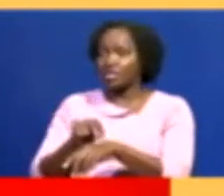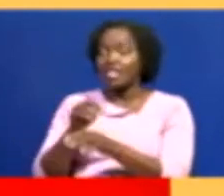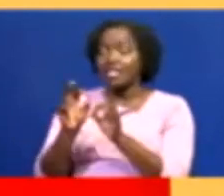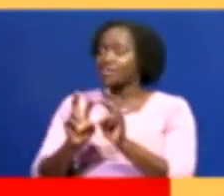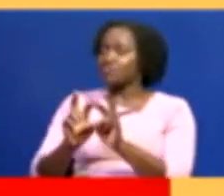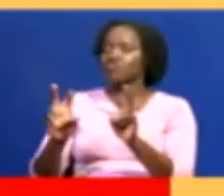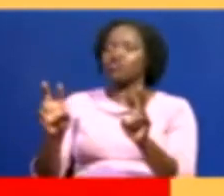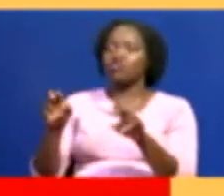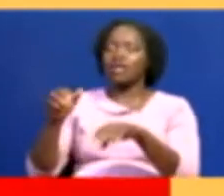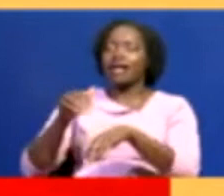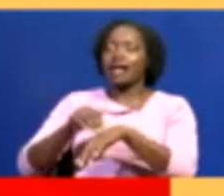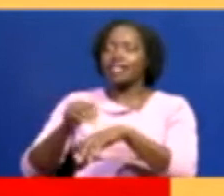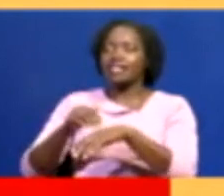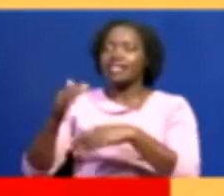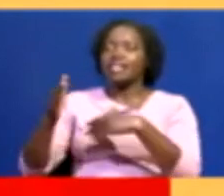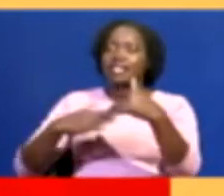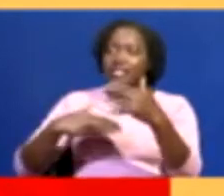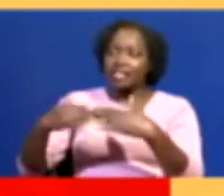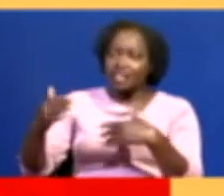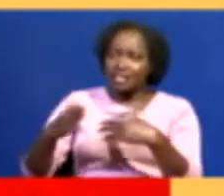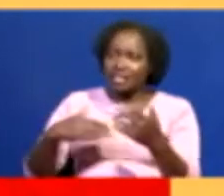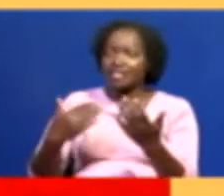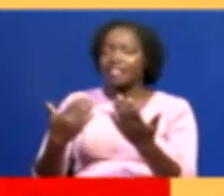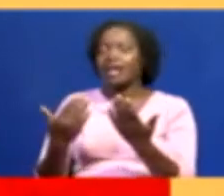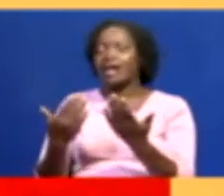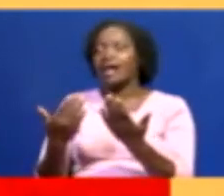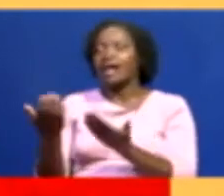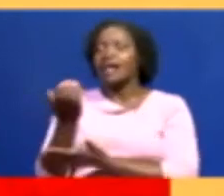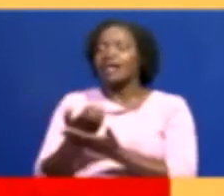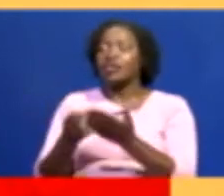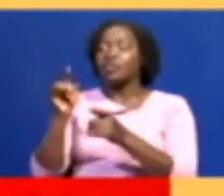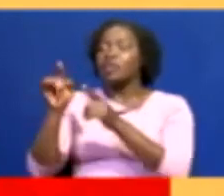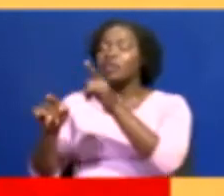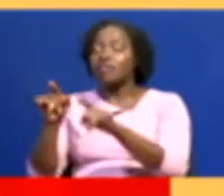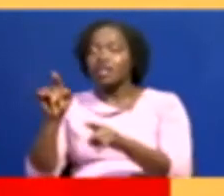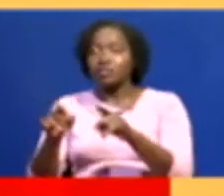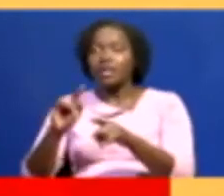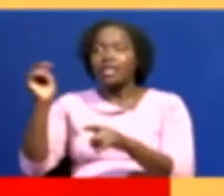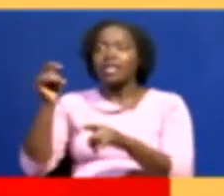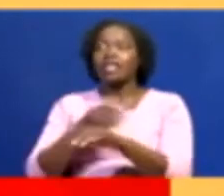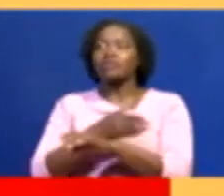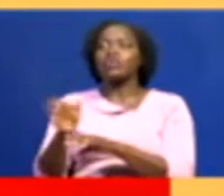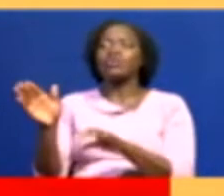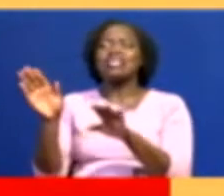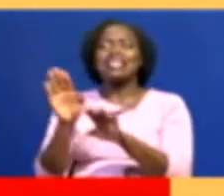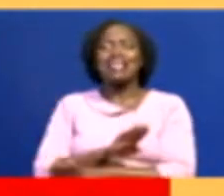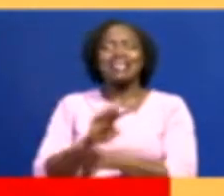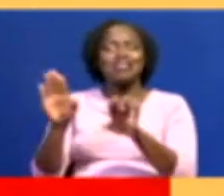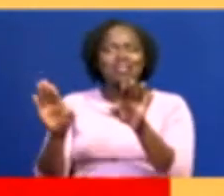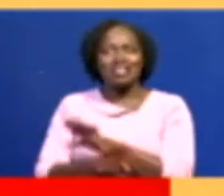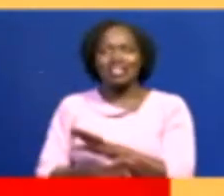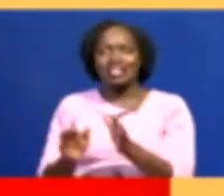look at even key indicators, macroeconomic variables, mm-hmm. Kenya, we are losing almost everything.